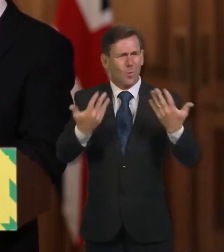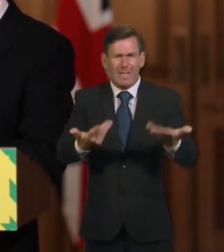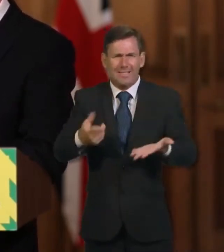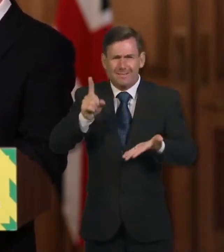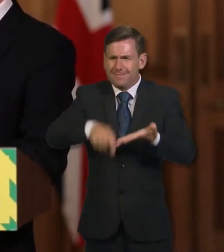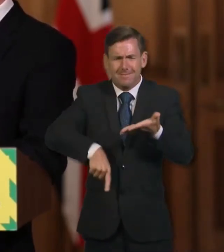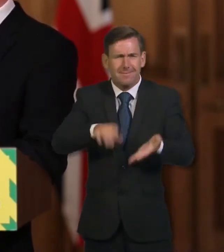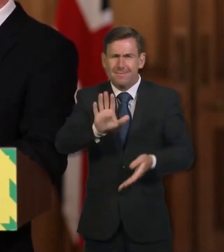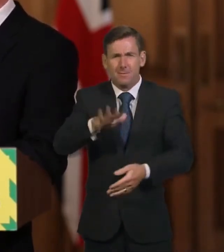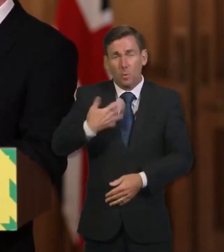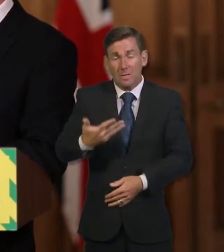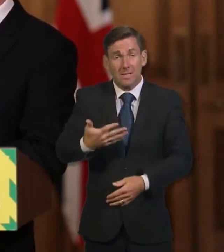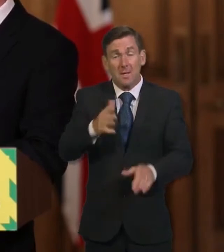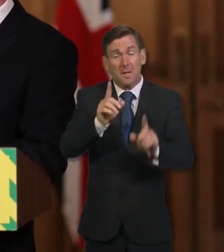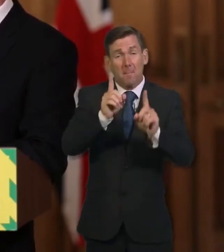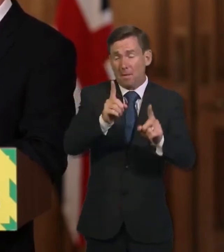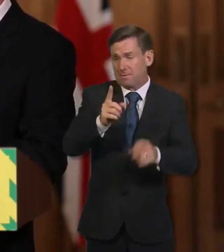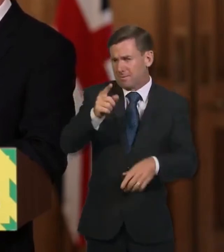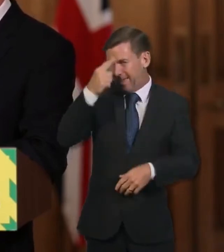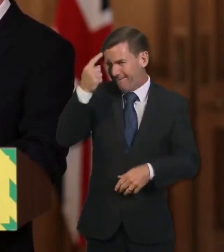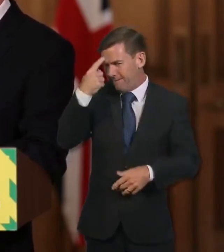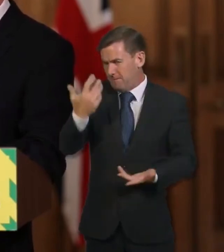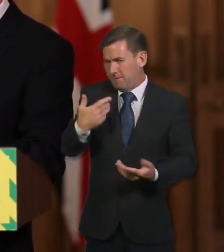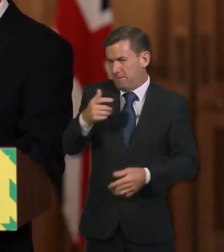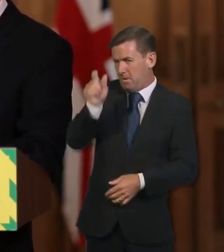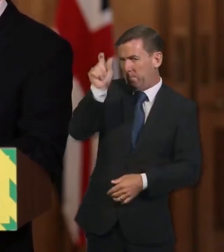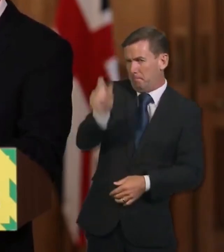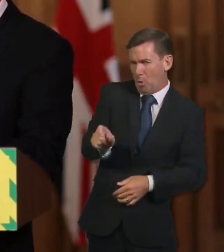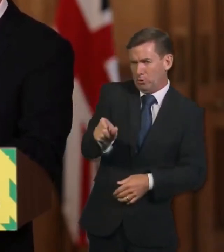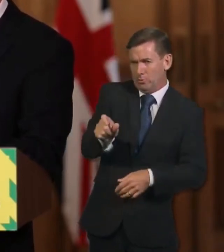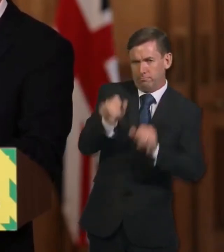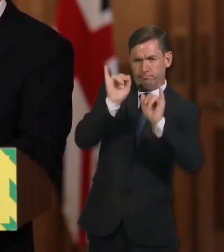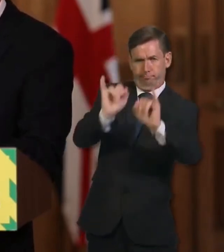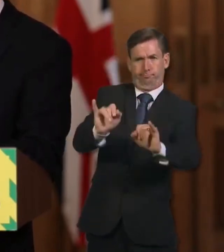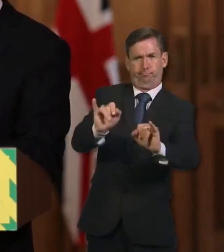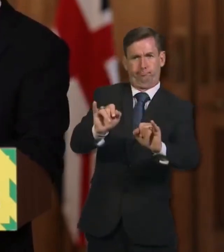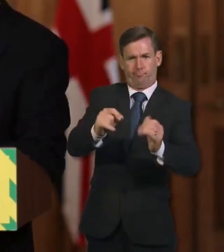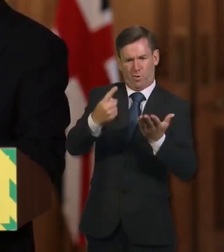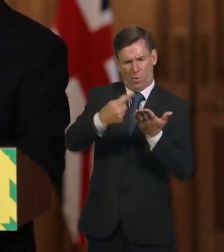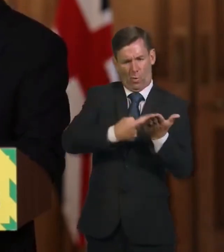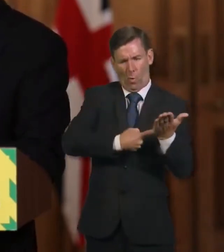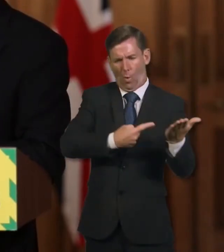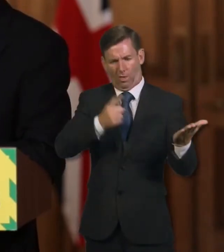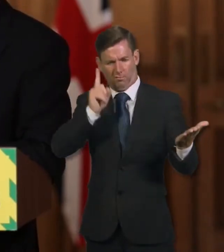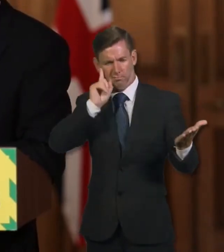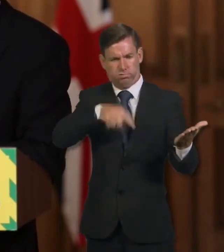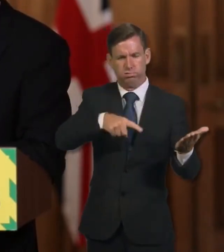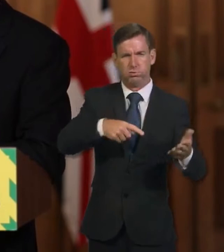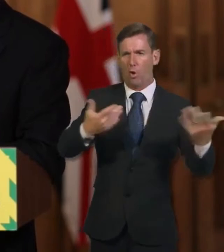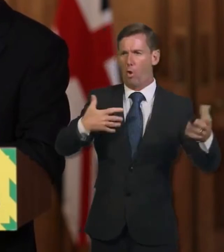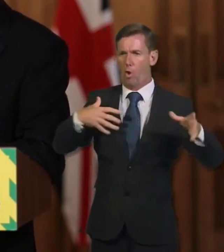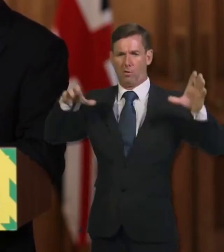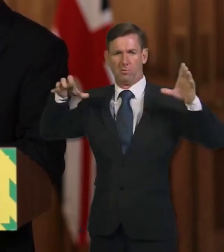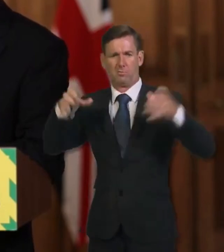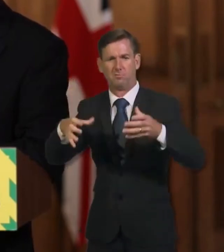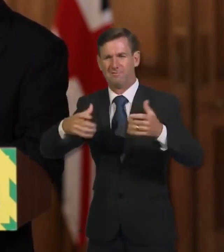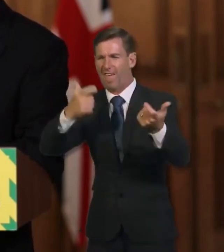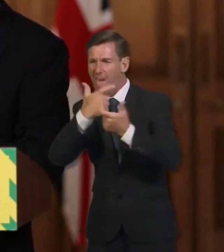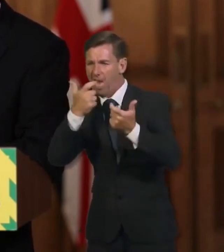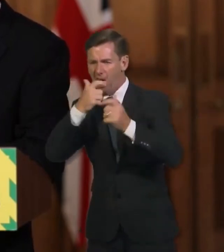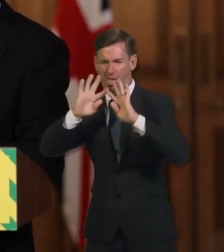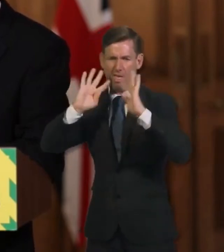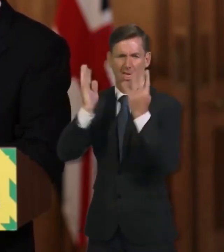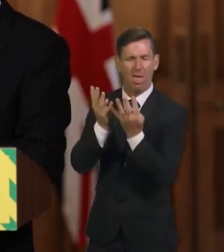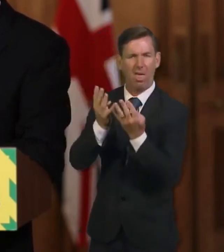individuals, if there's clear flouting of the rules, for example, in large groups and so on, we have seen that the police have powers to disperse. And in respect